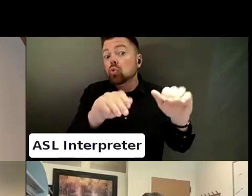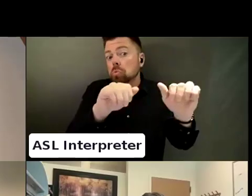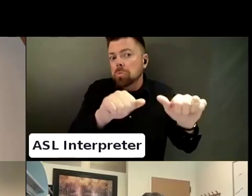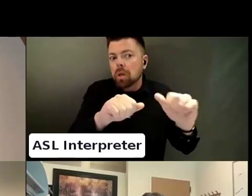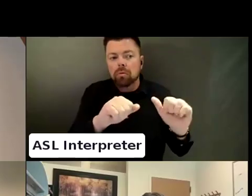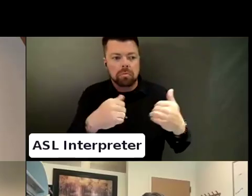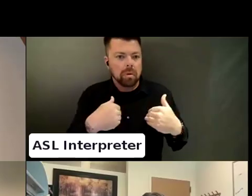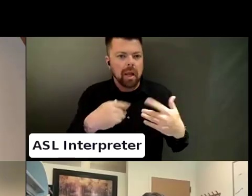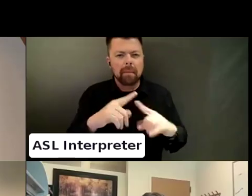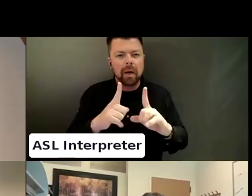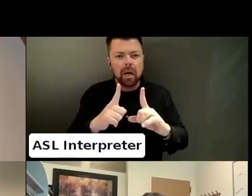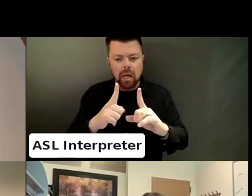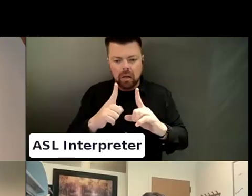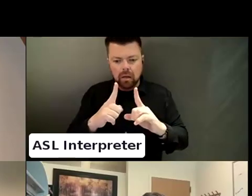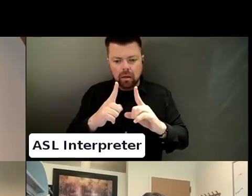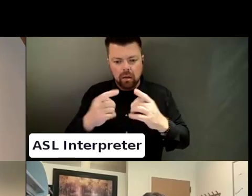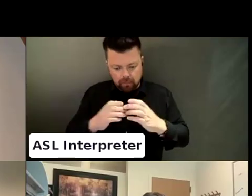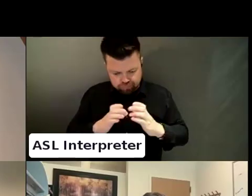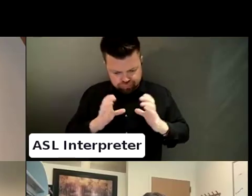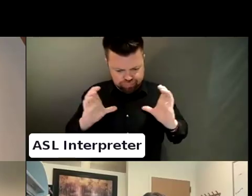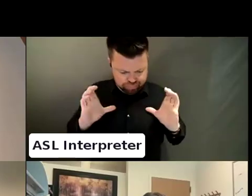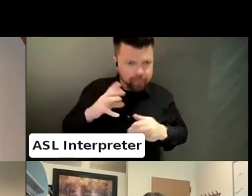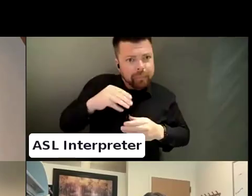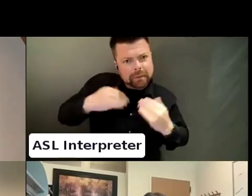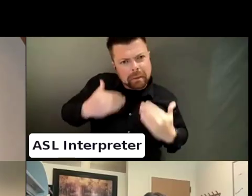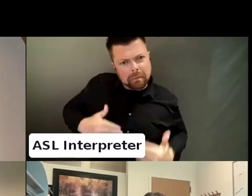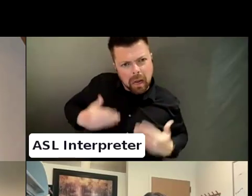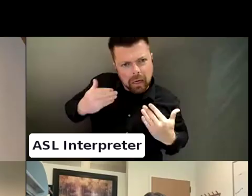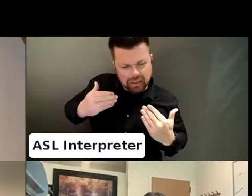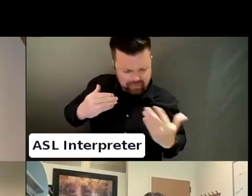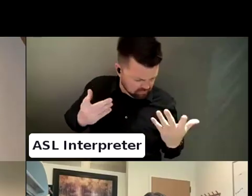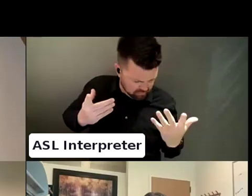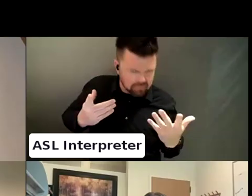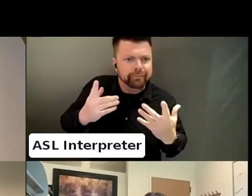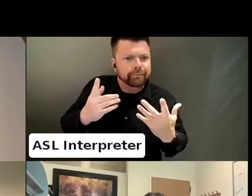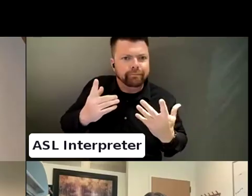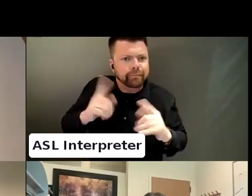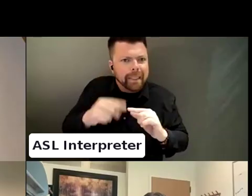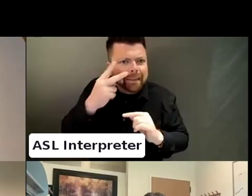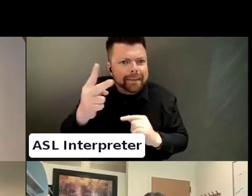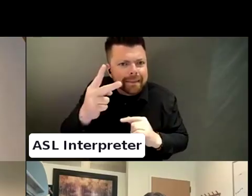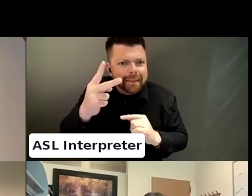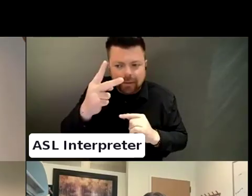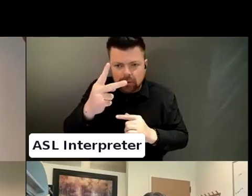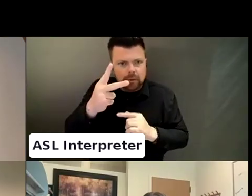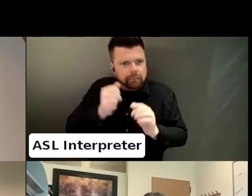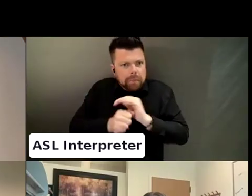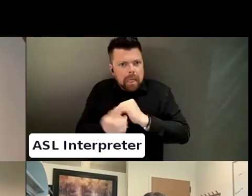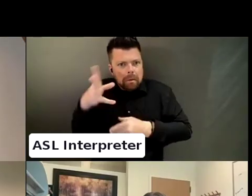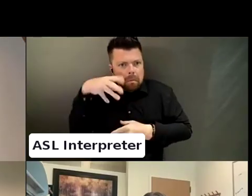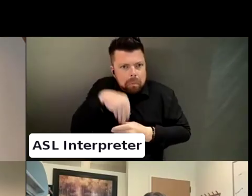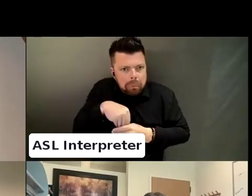happen inside the body that aren't visible but need to go on? So the first thing that pops into my head is